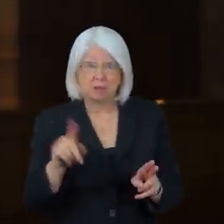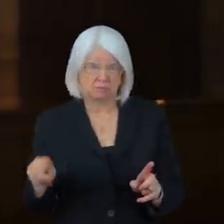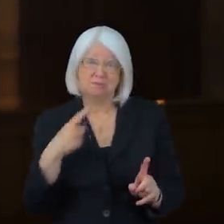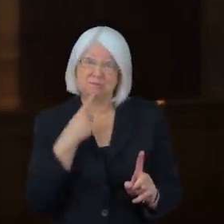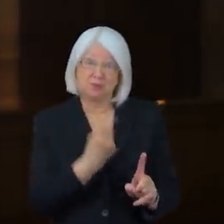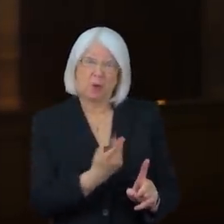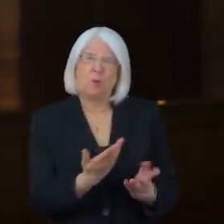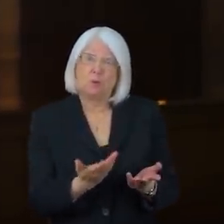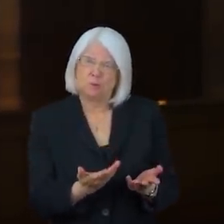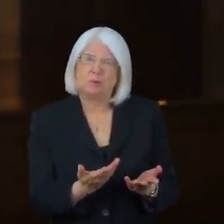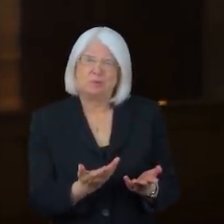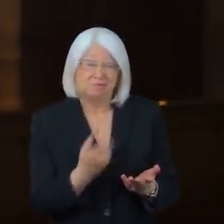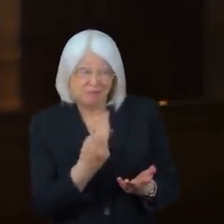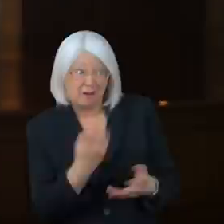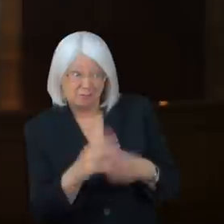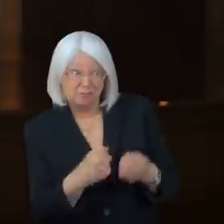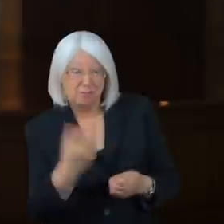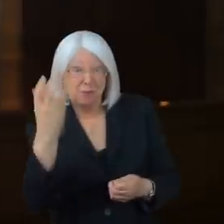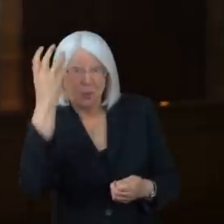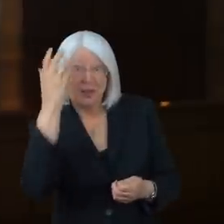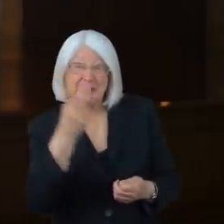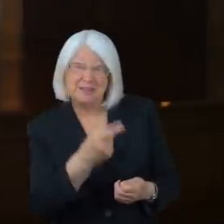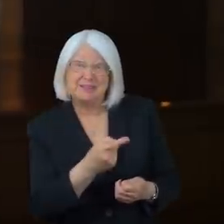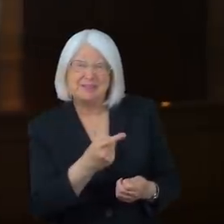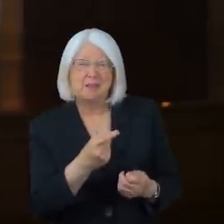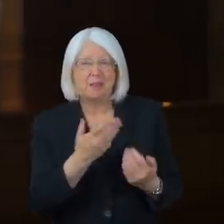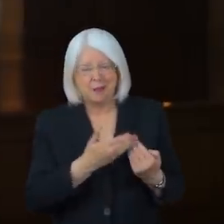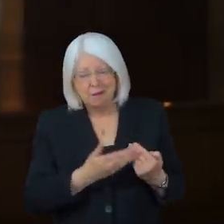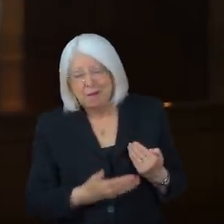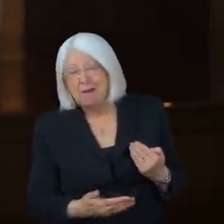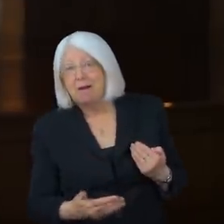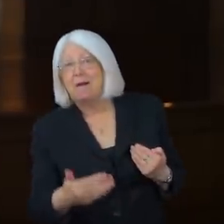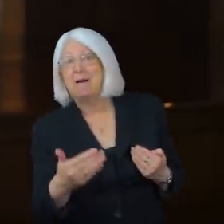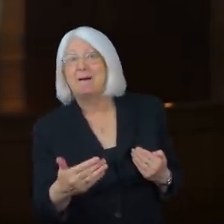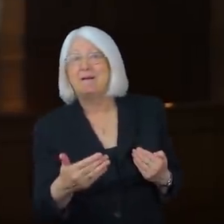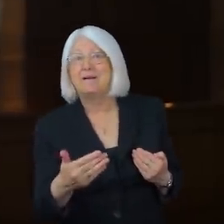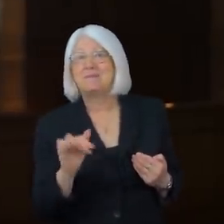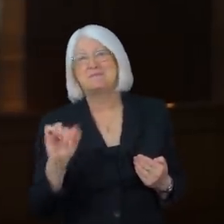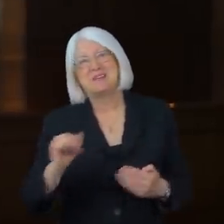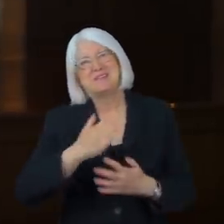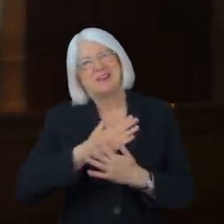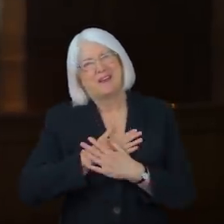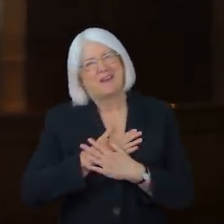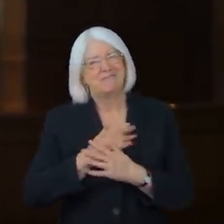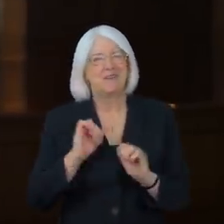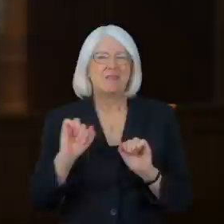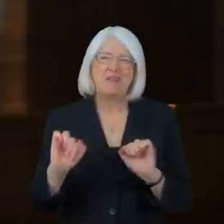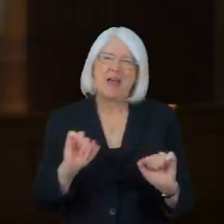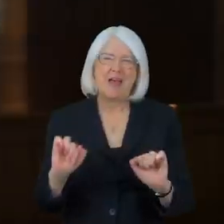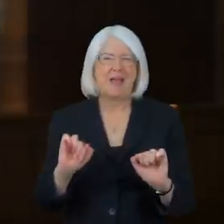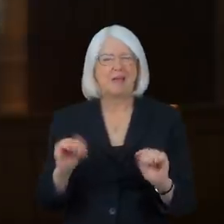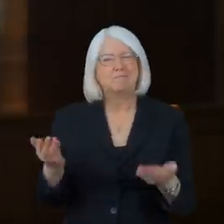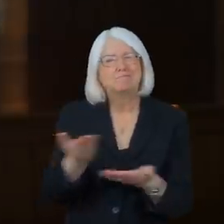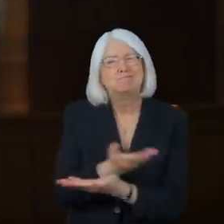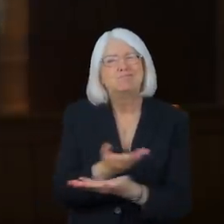own father had died and that she was now Queen, and in all the years since then, his love for her and their mutual